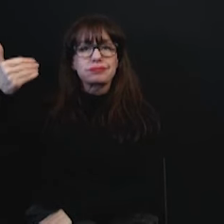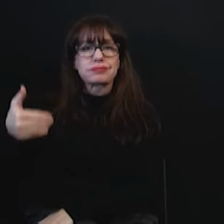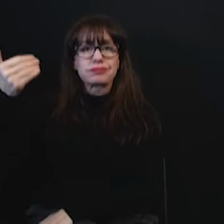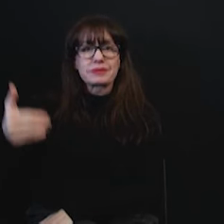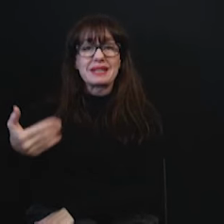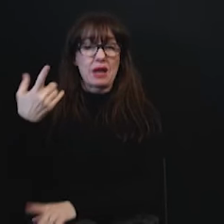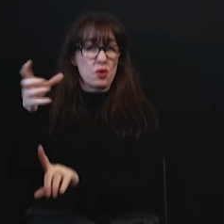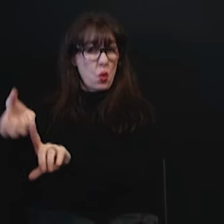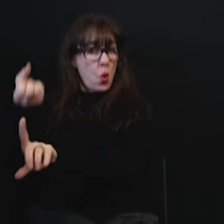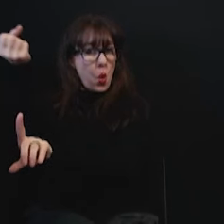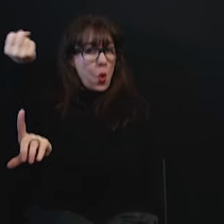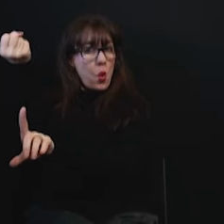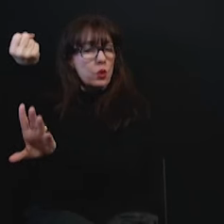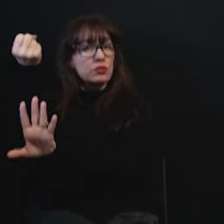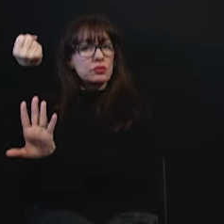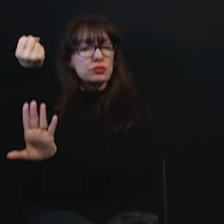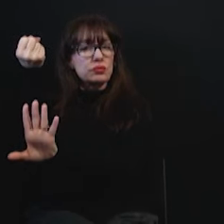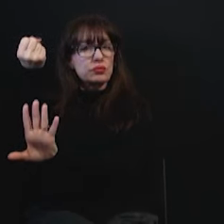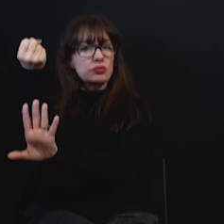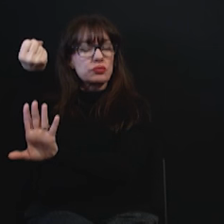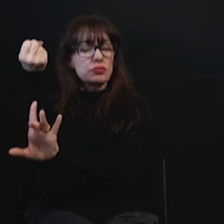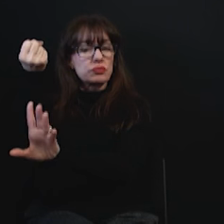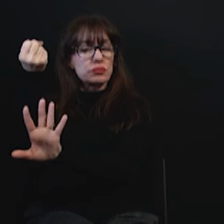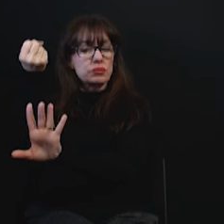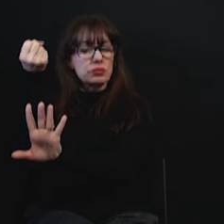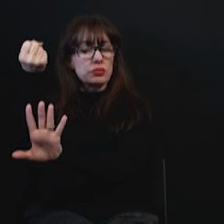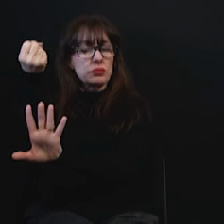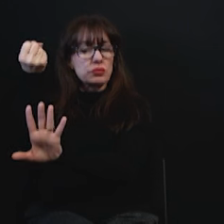I want to pause there for just a minute because